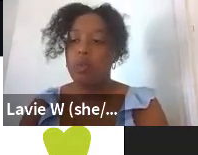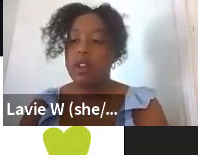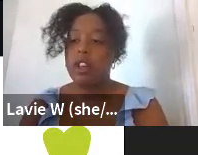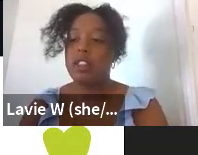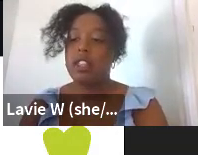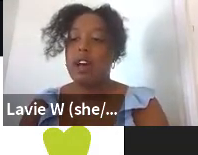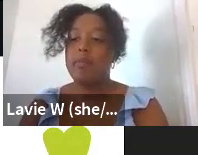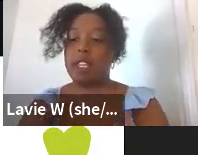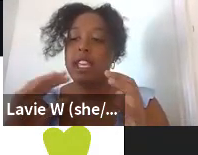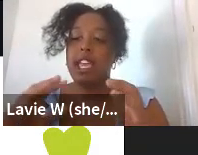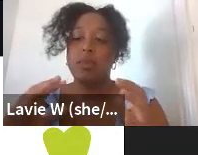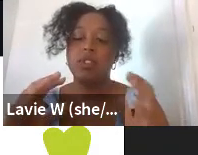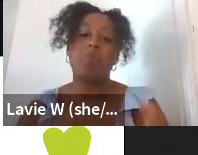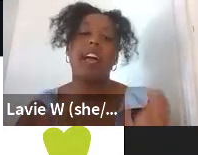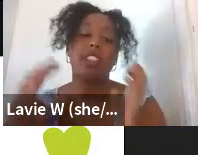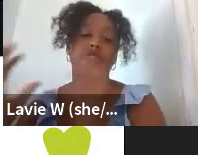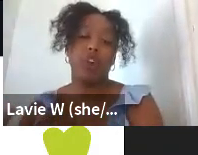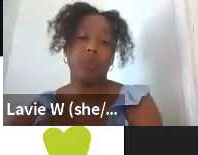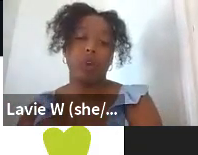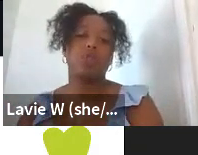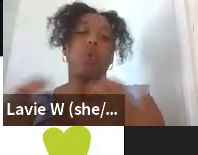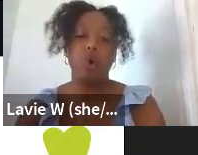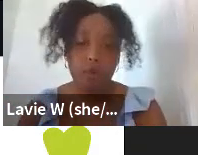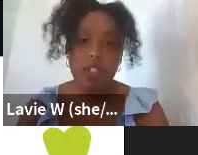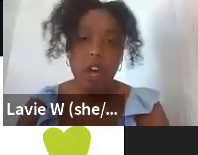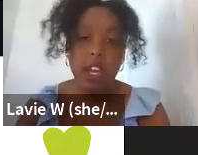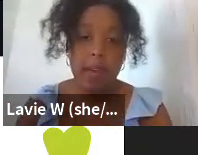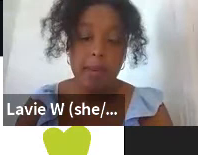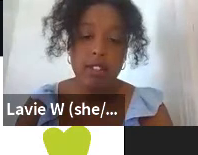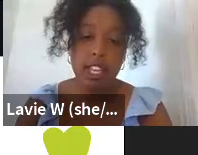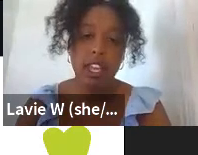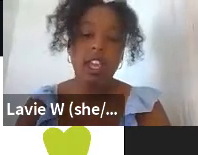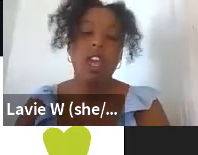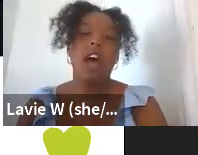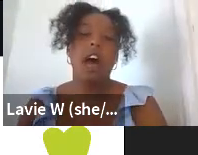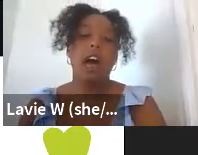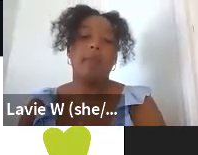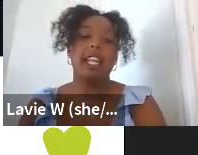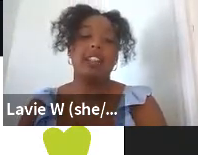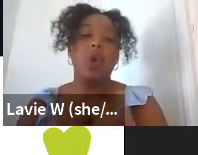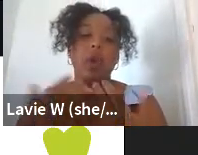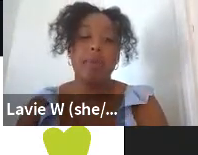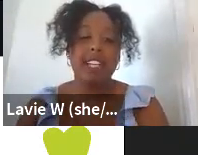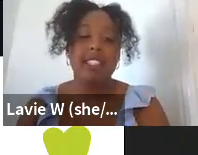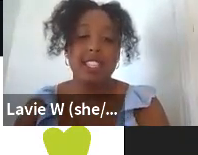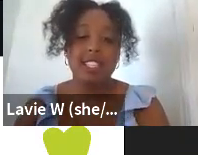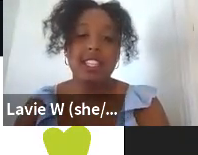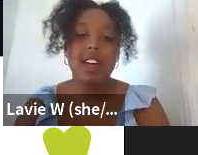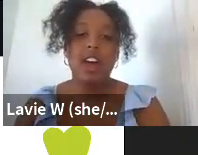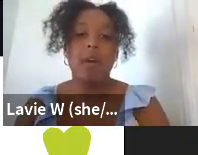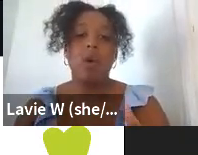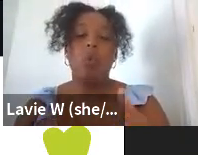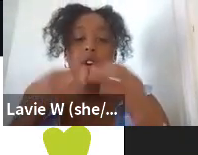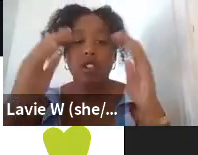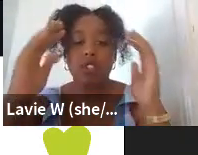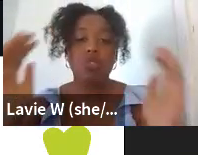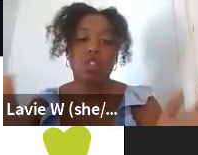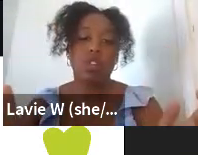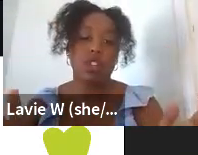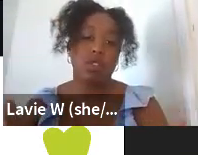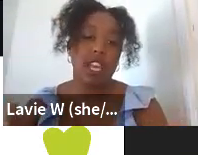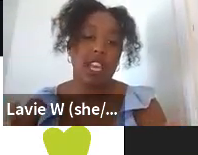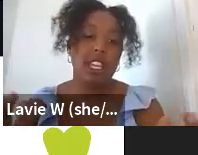well with being able to apply this framework to what we'll be talking about today. And going back to this idea about what